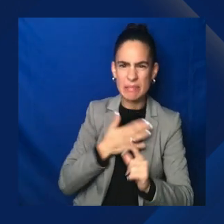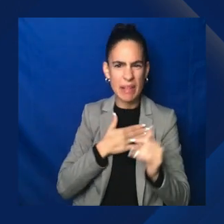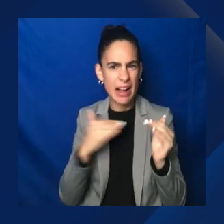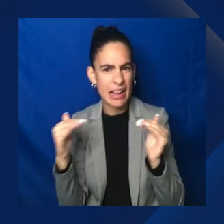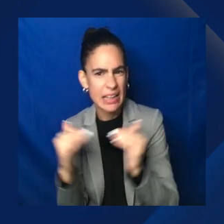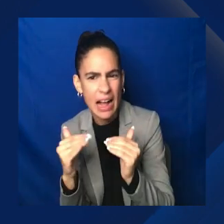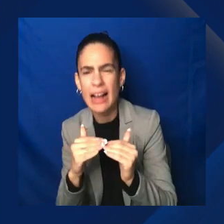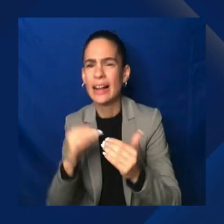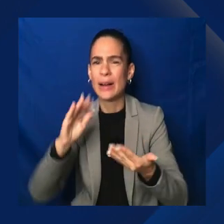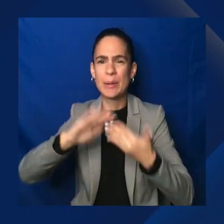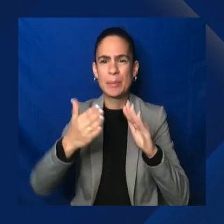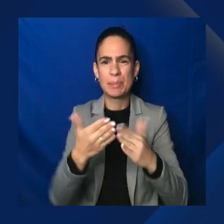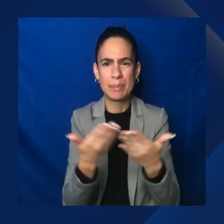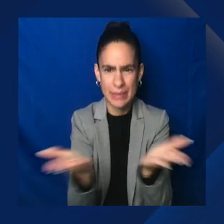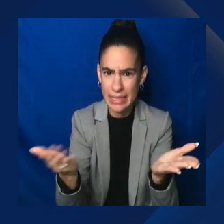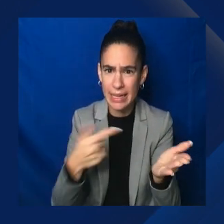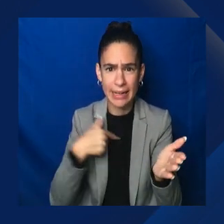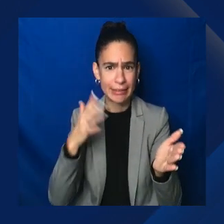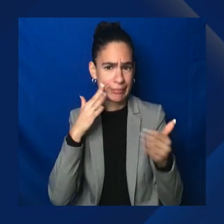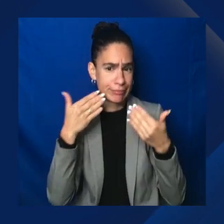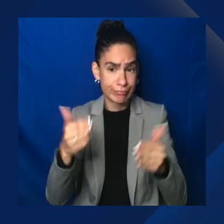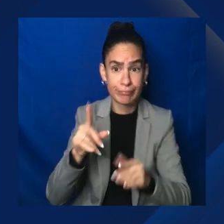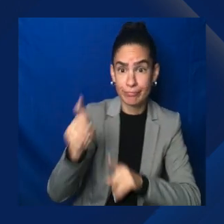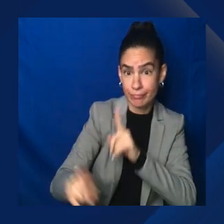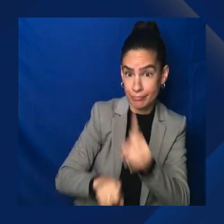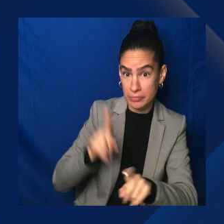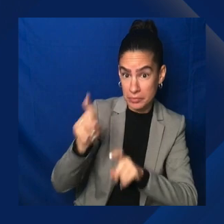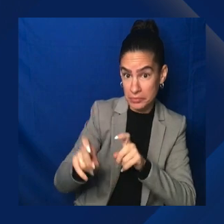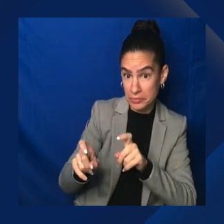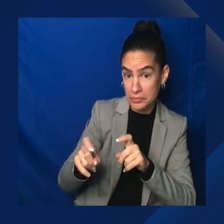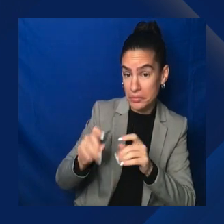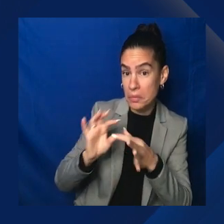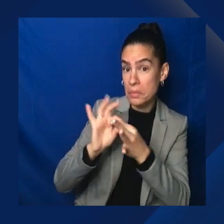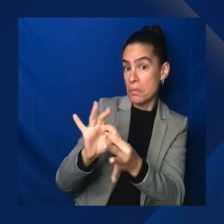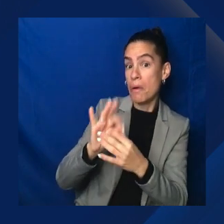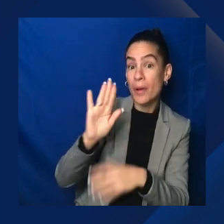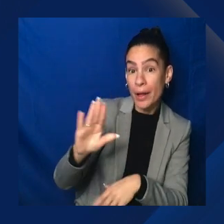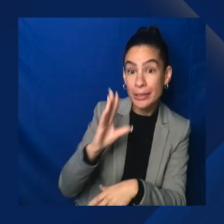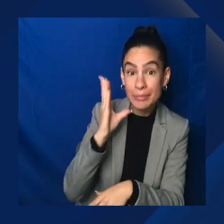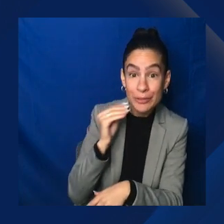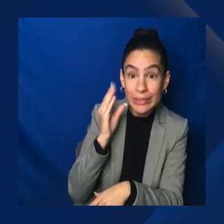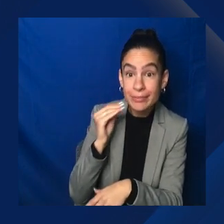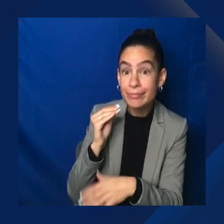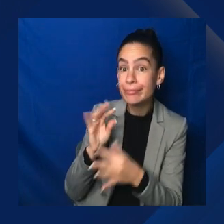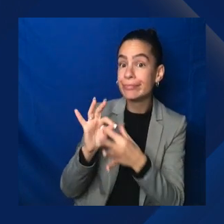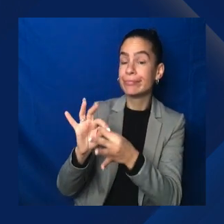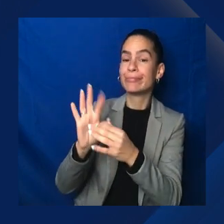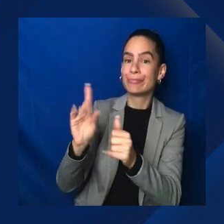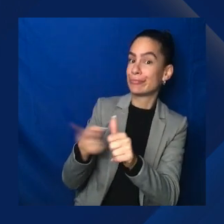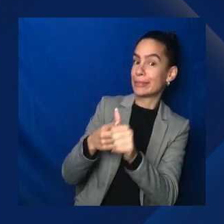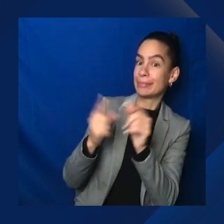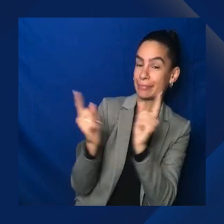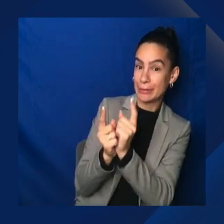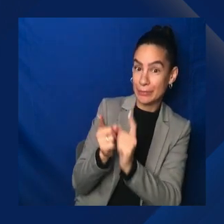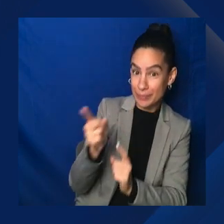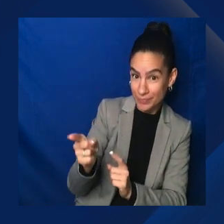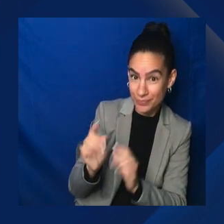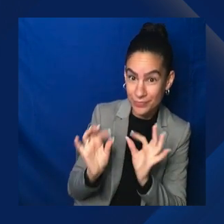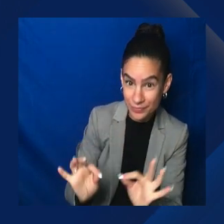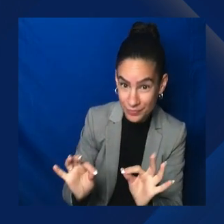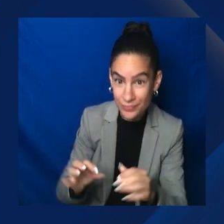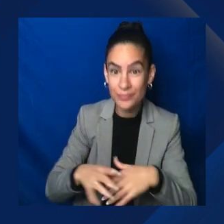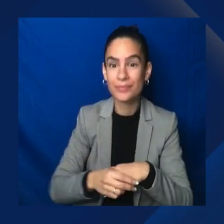right in and ask you some questions about your experience when I first got to know you, which was when you were in our